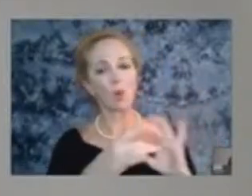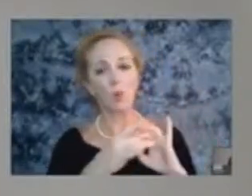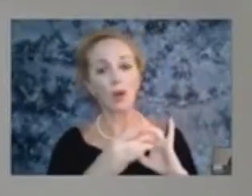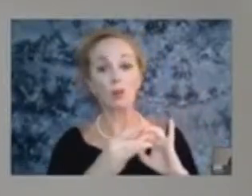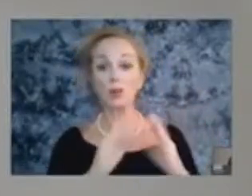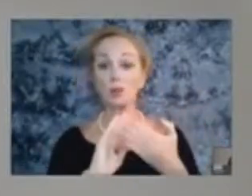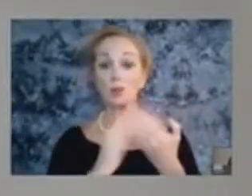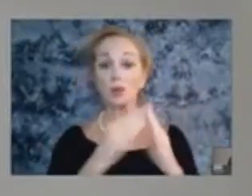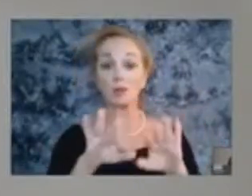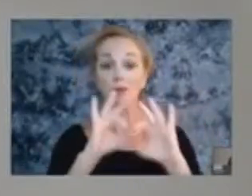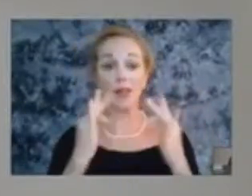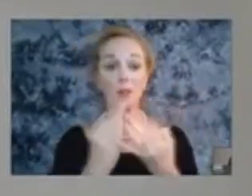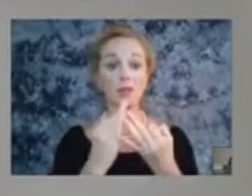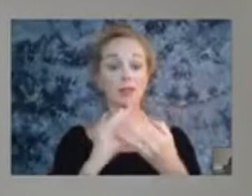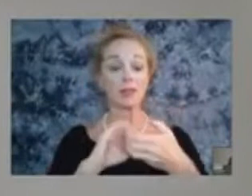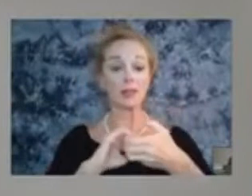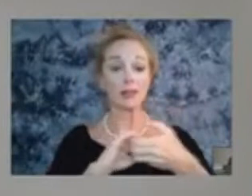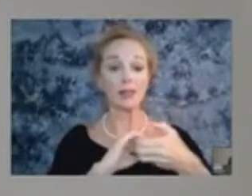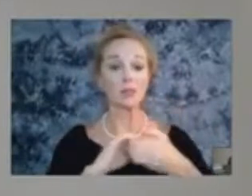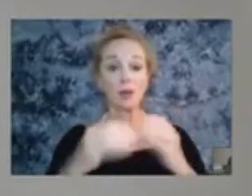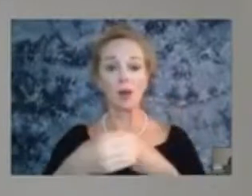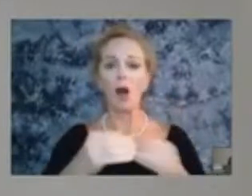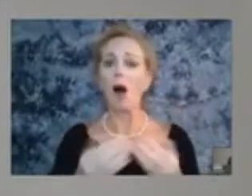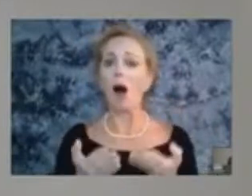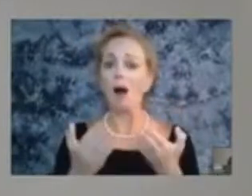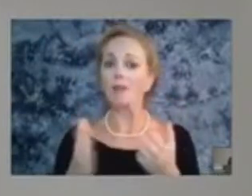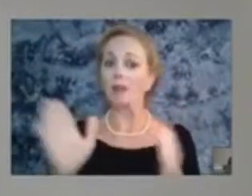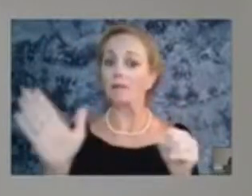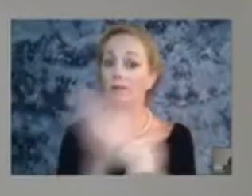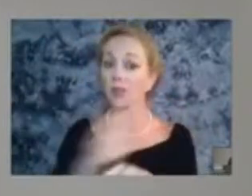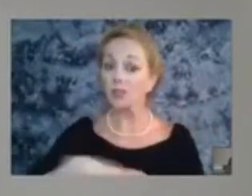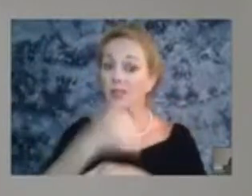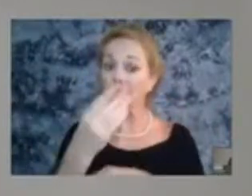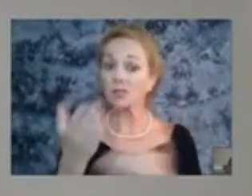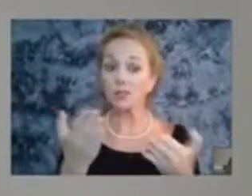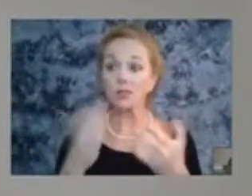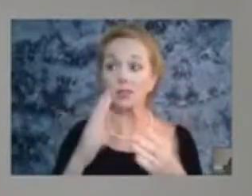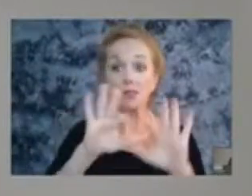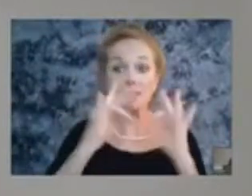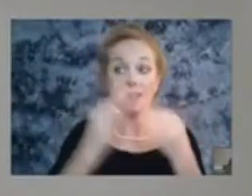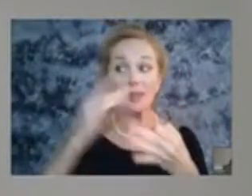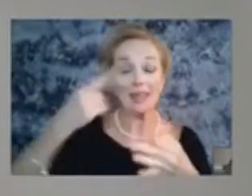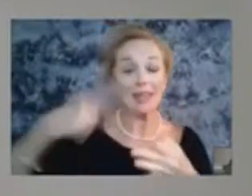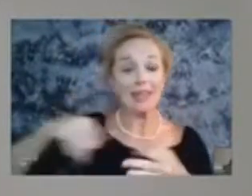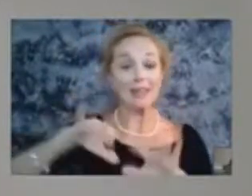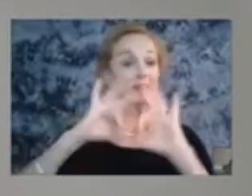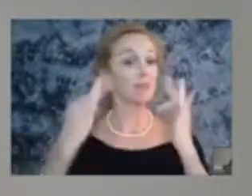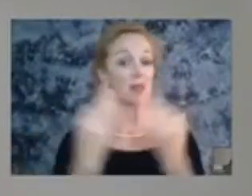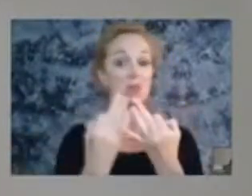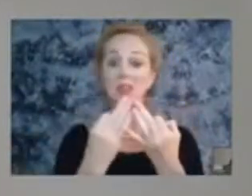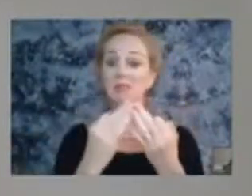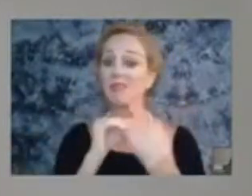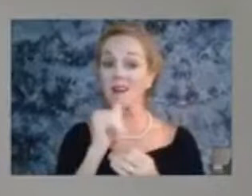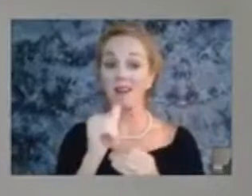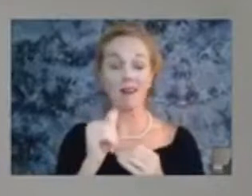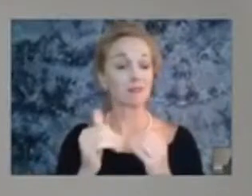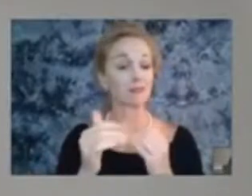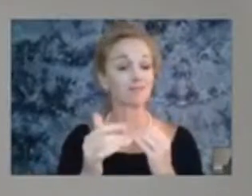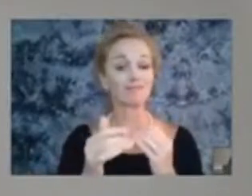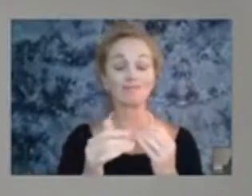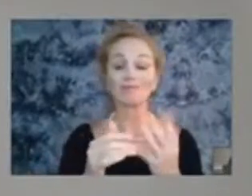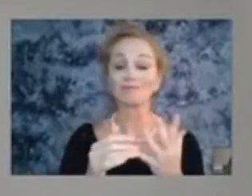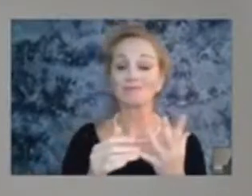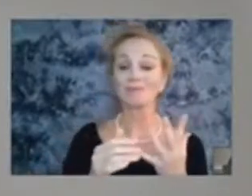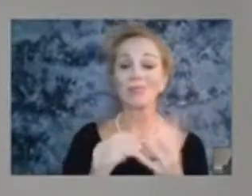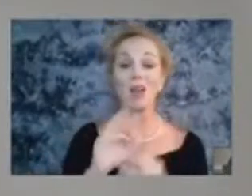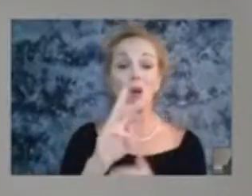Office to begin offering full-day services to our families in the event that they don't have connectivity issues at home. And we're also